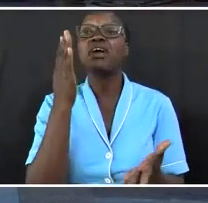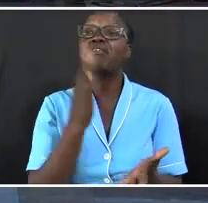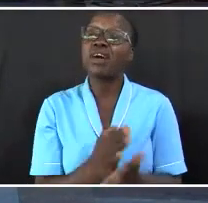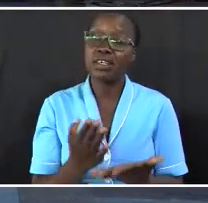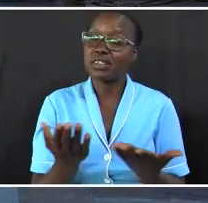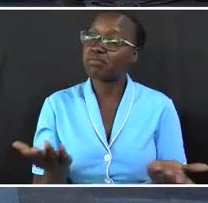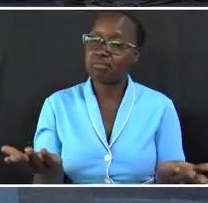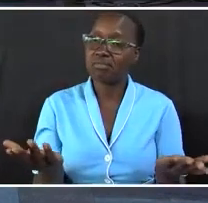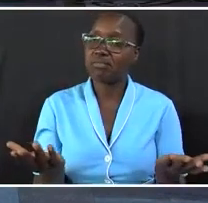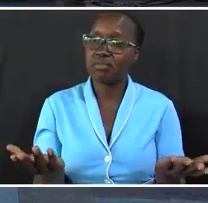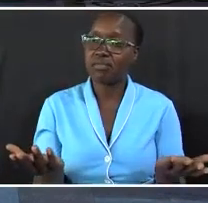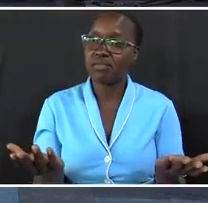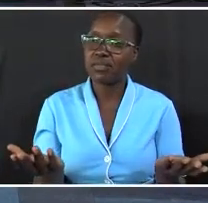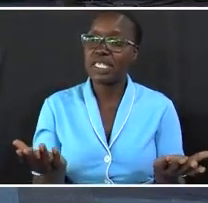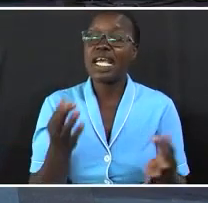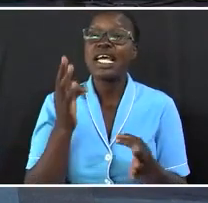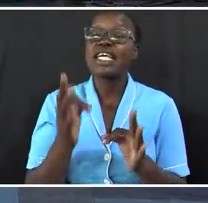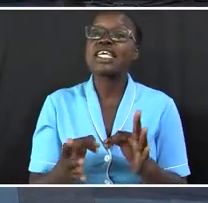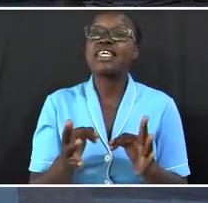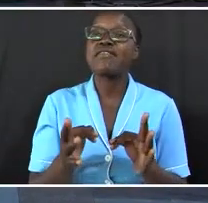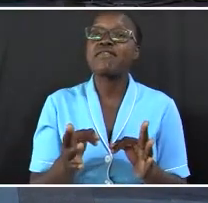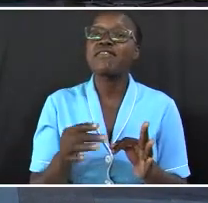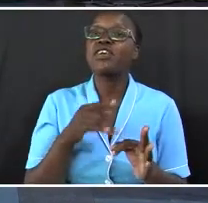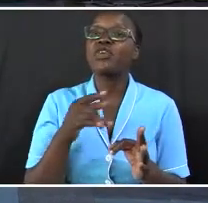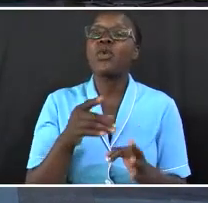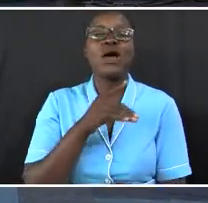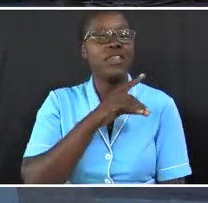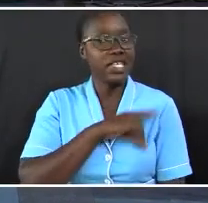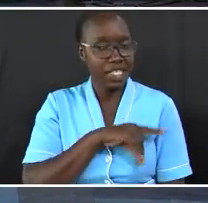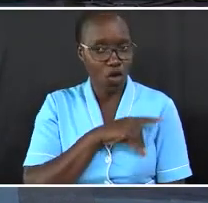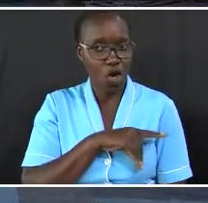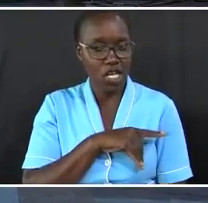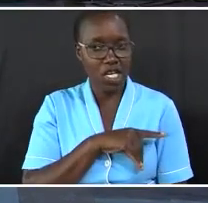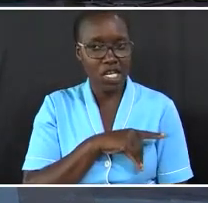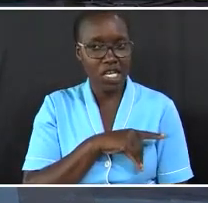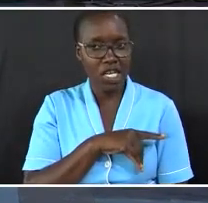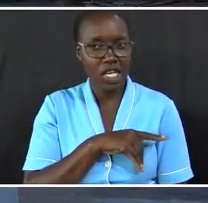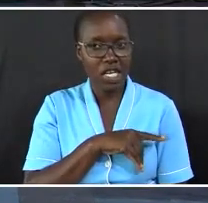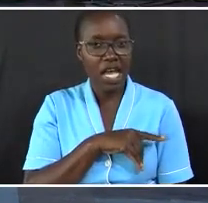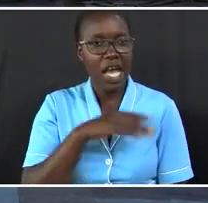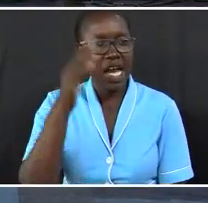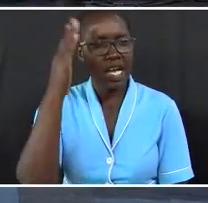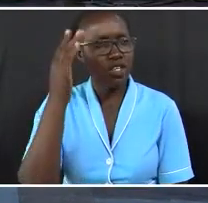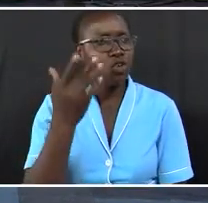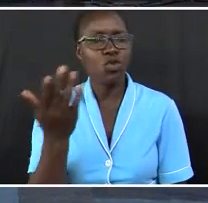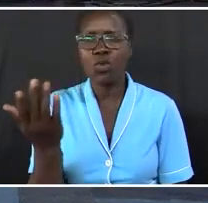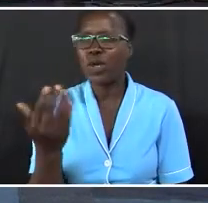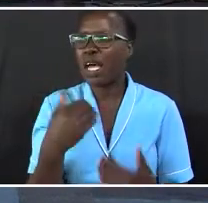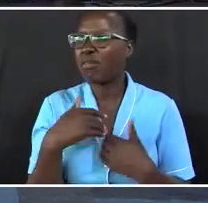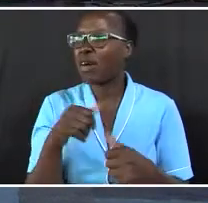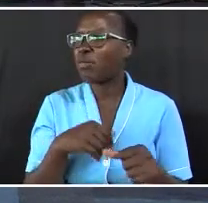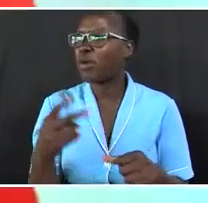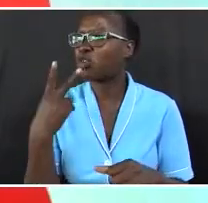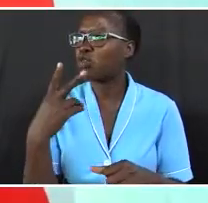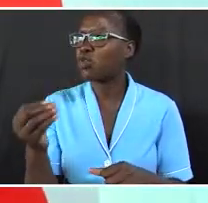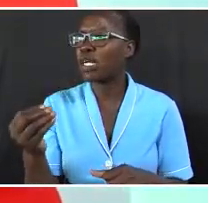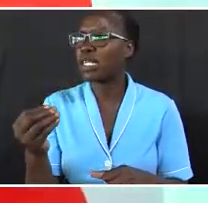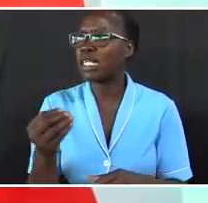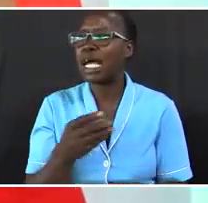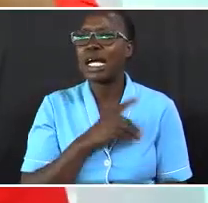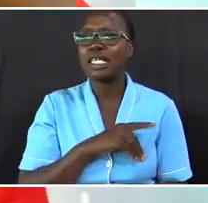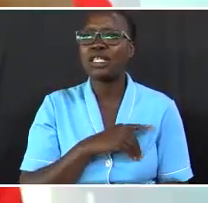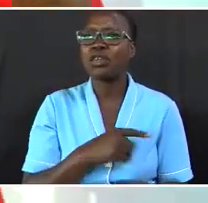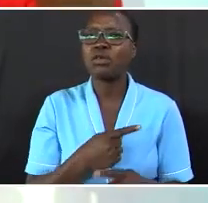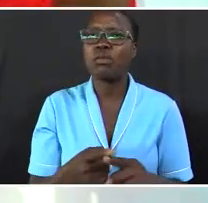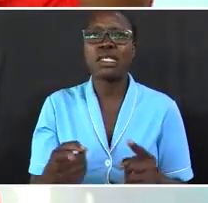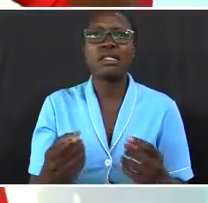fact. Even if you are the deaconate, I know we always have around 200 deacons, but we